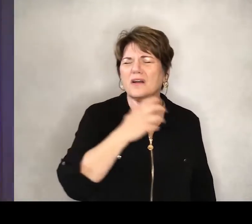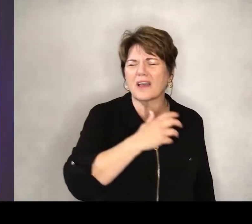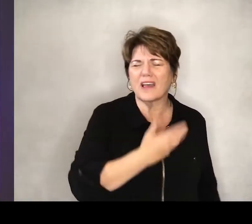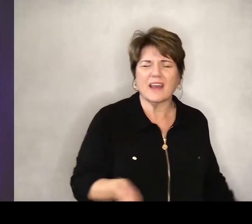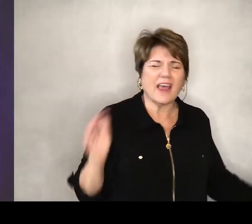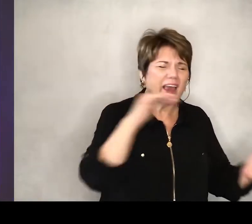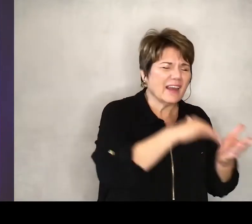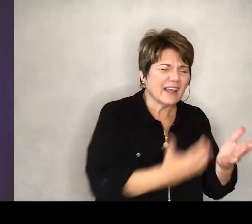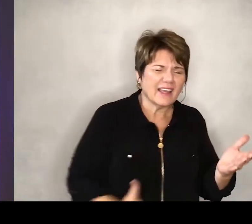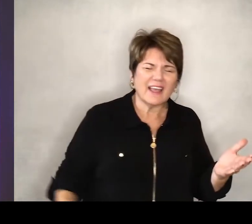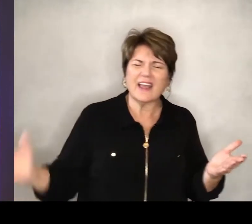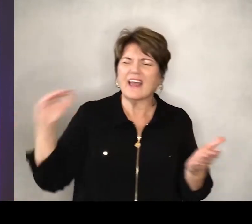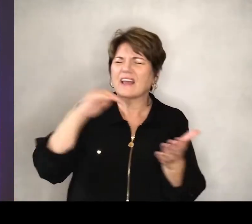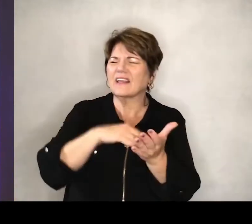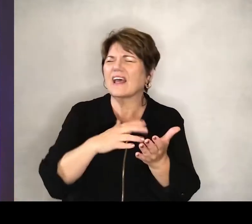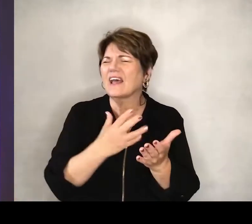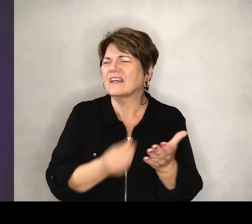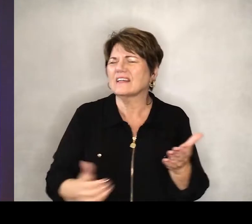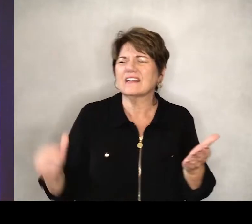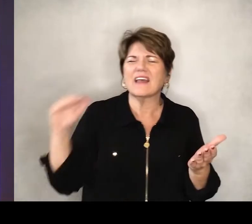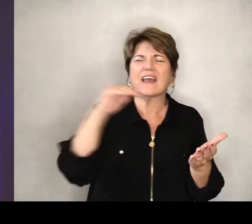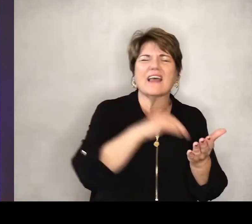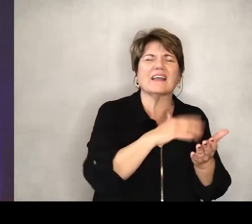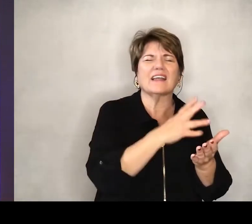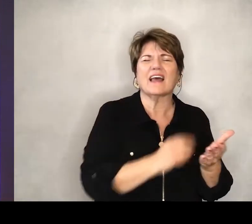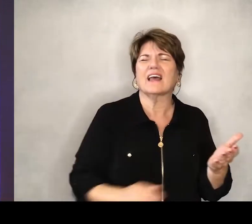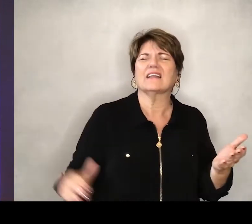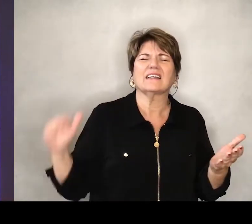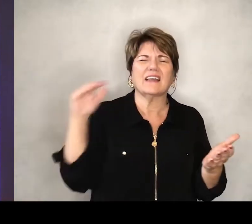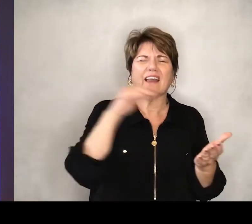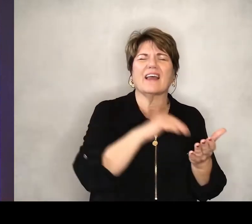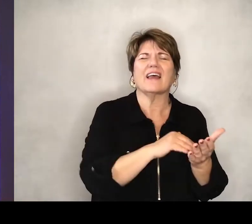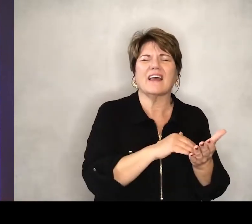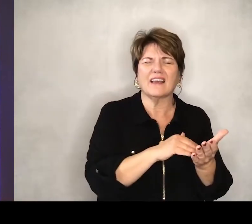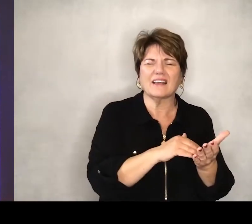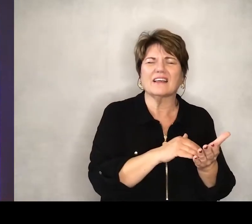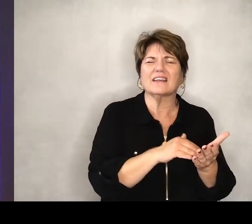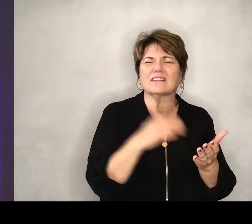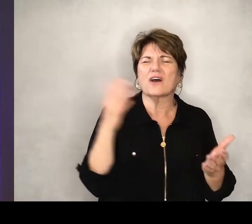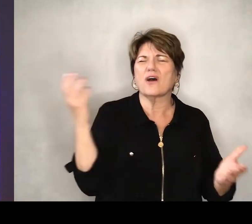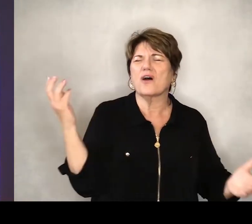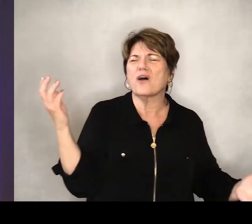oh, again and again and again and again.